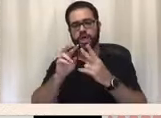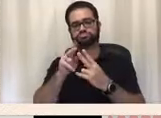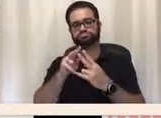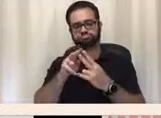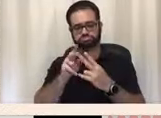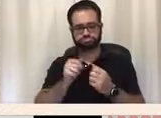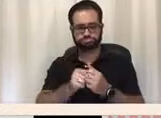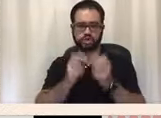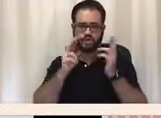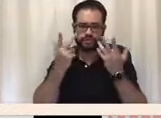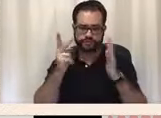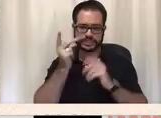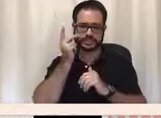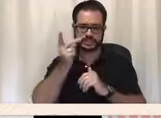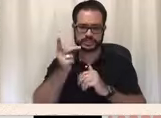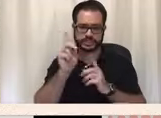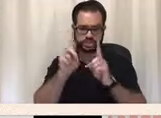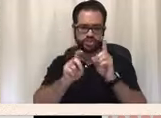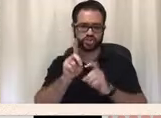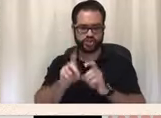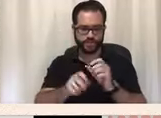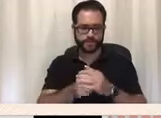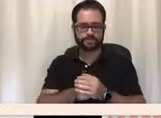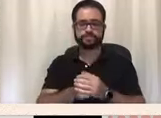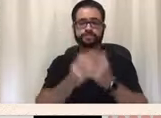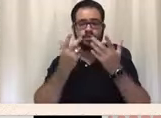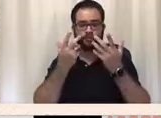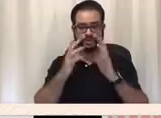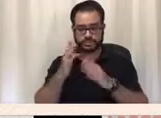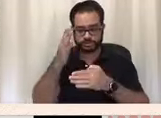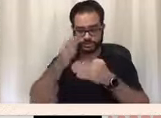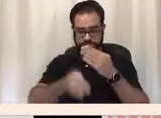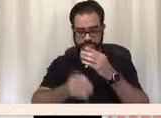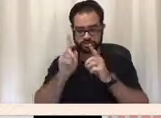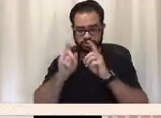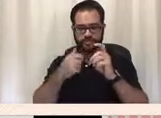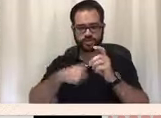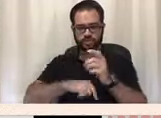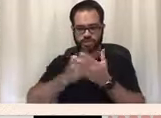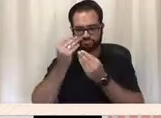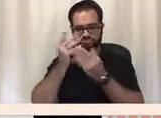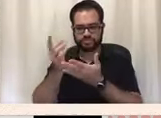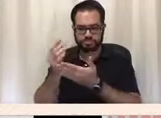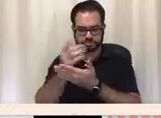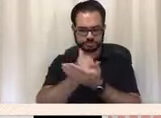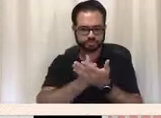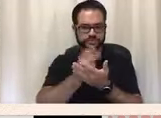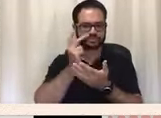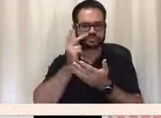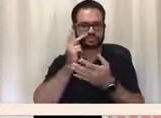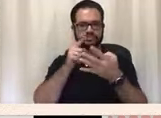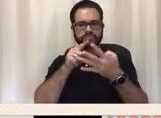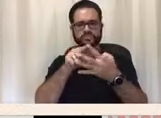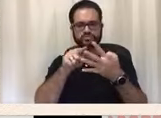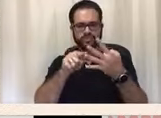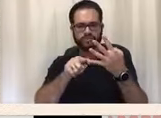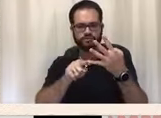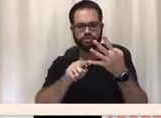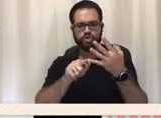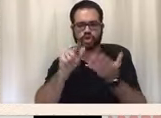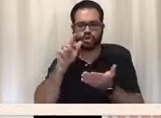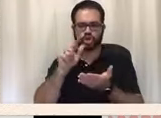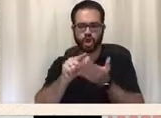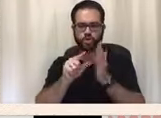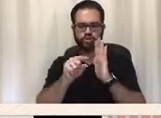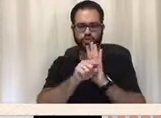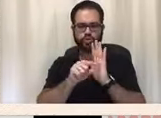survey. Once the survey ends, we collect the data and we look at those 4 lowest scoring items. So it would be